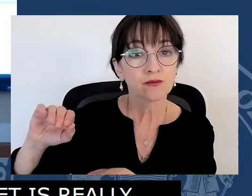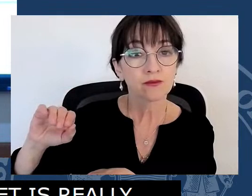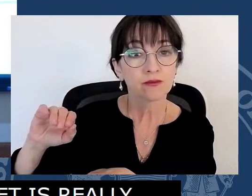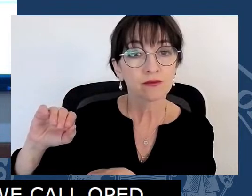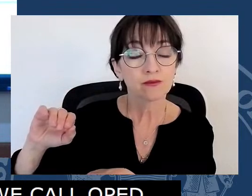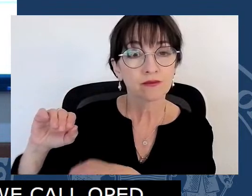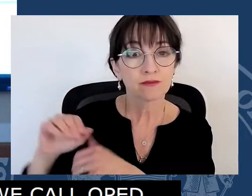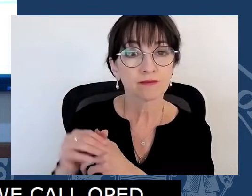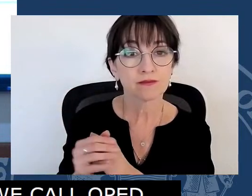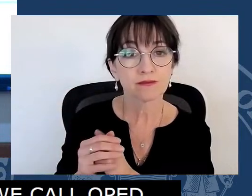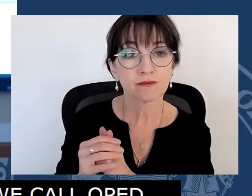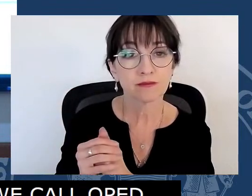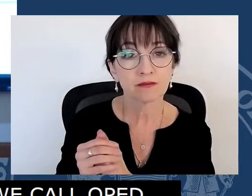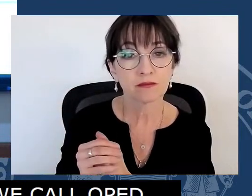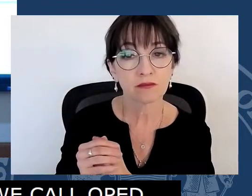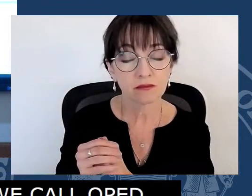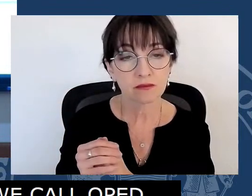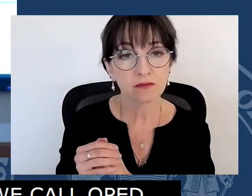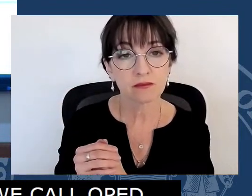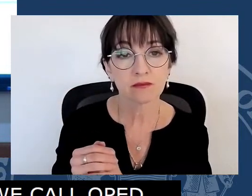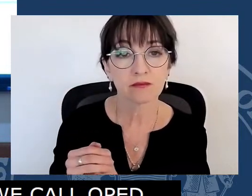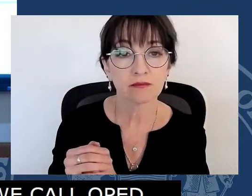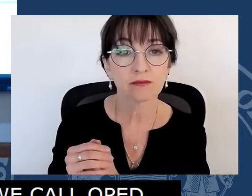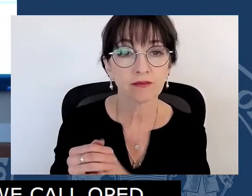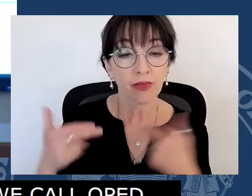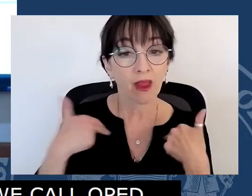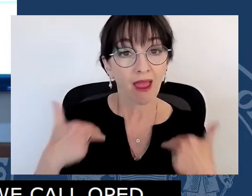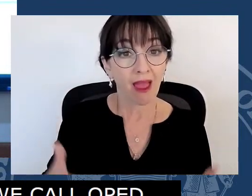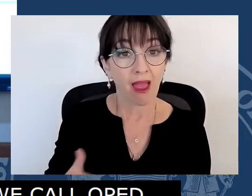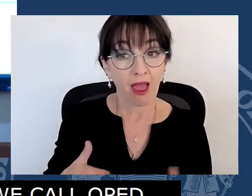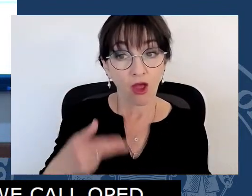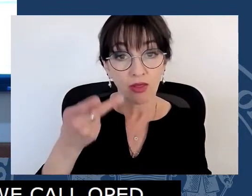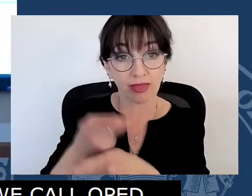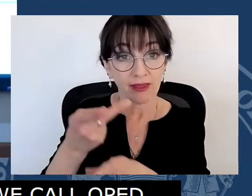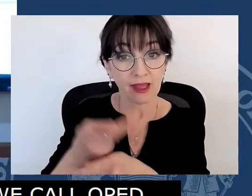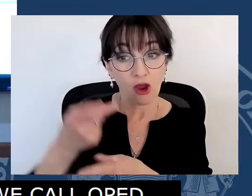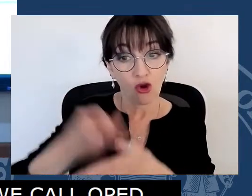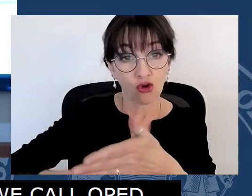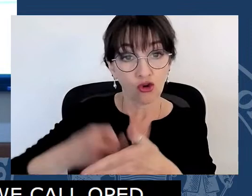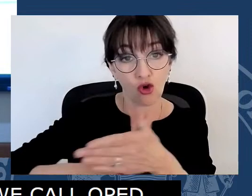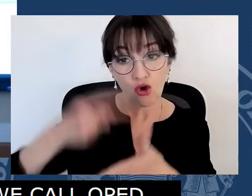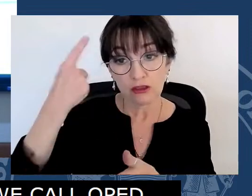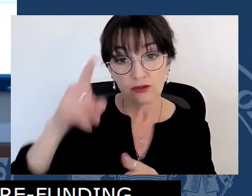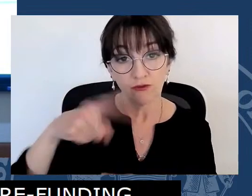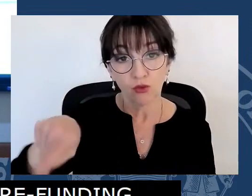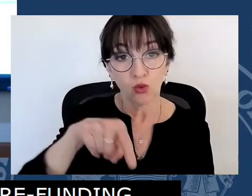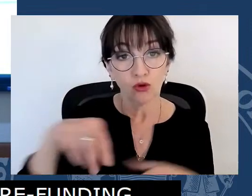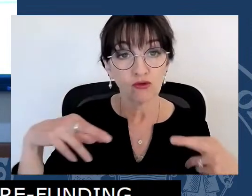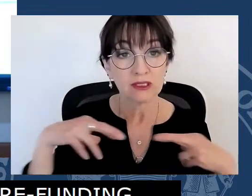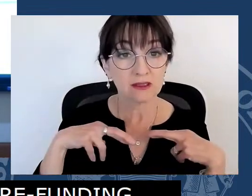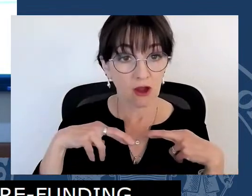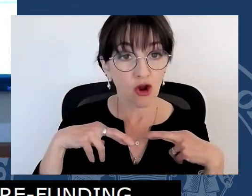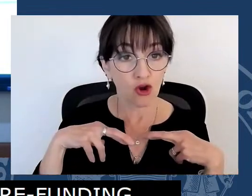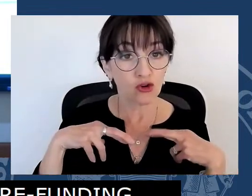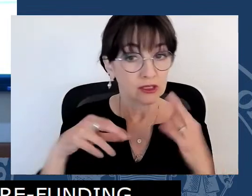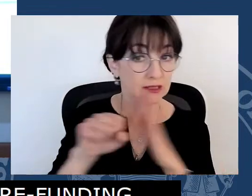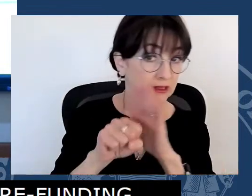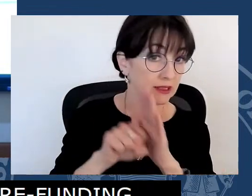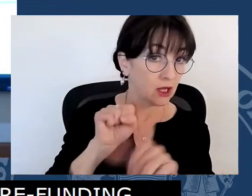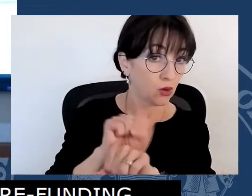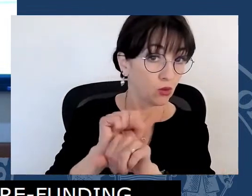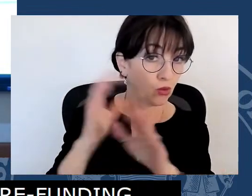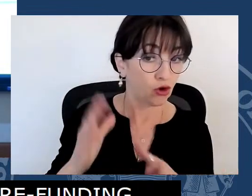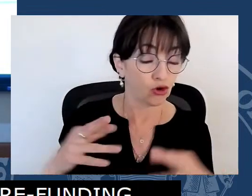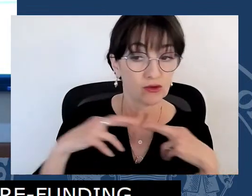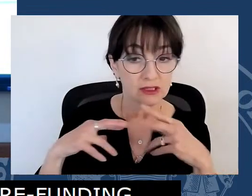pre-funding healthcare, retiree healthcare. We only have a small number in it. What, about 50